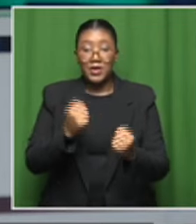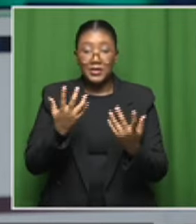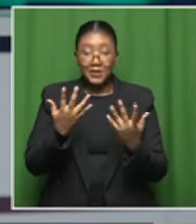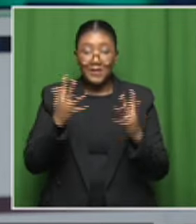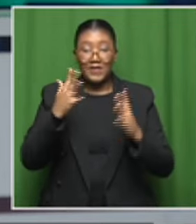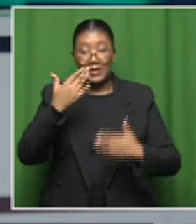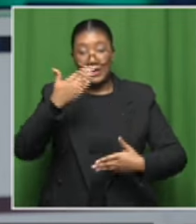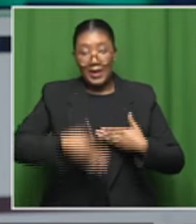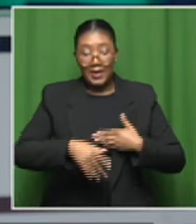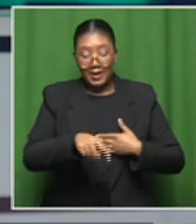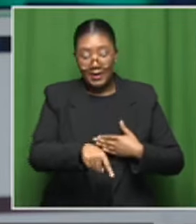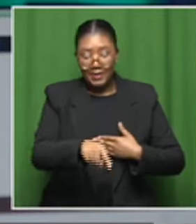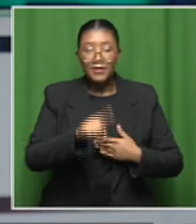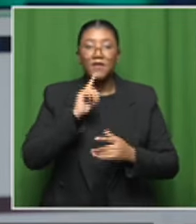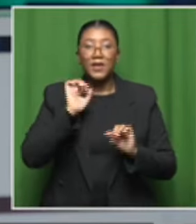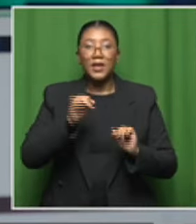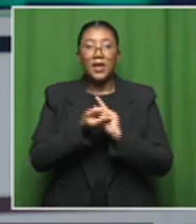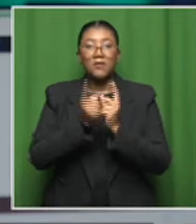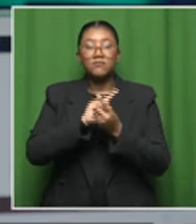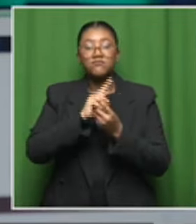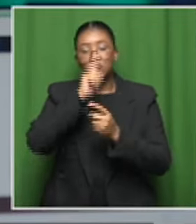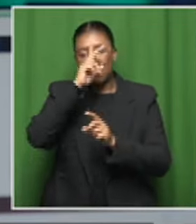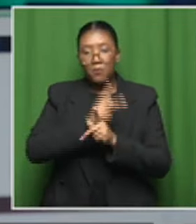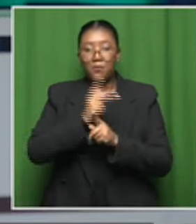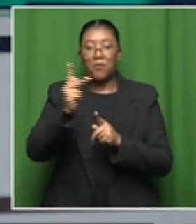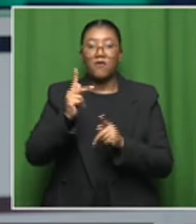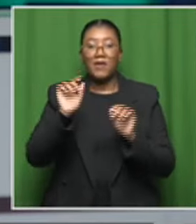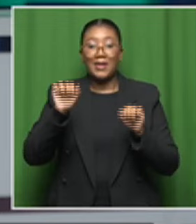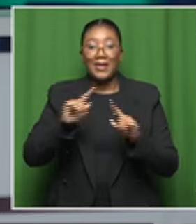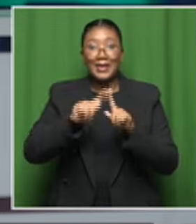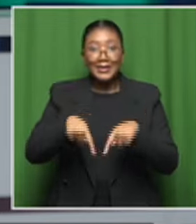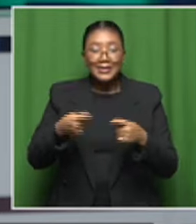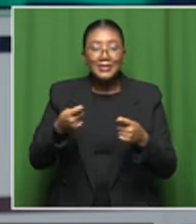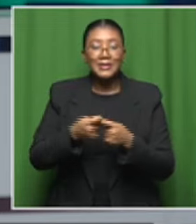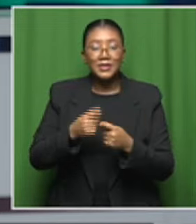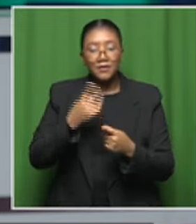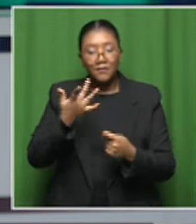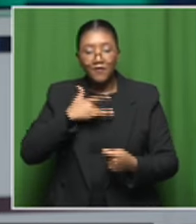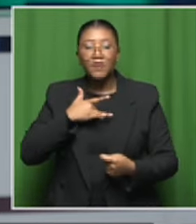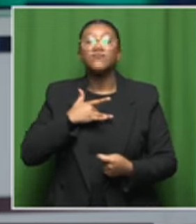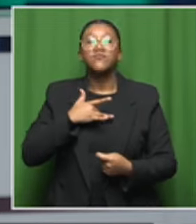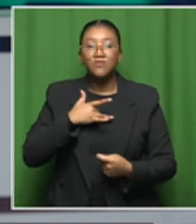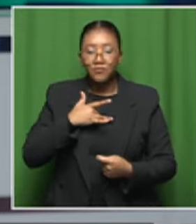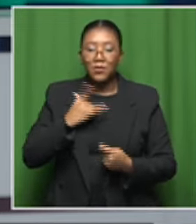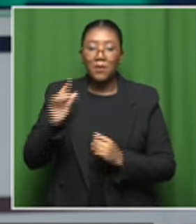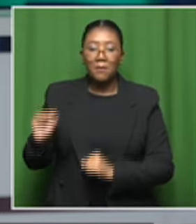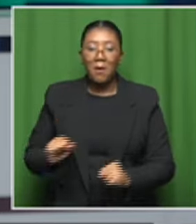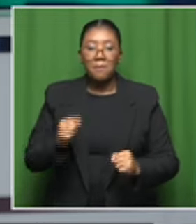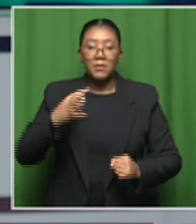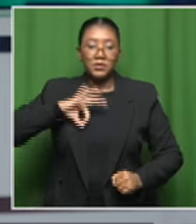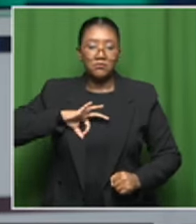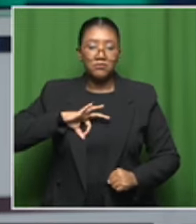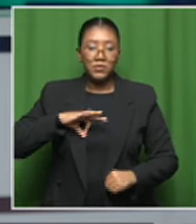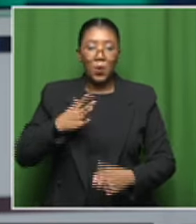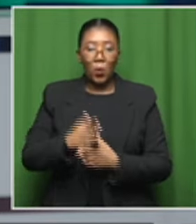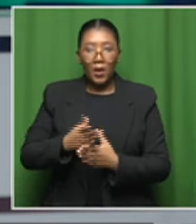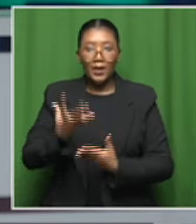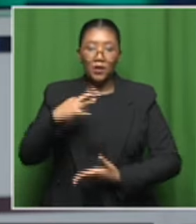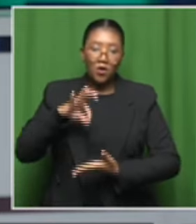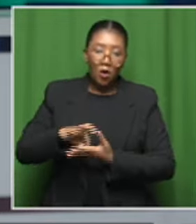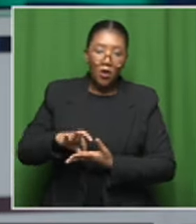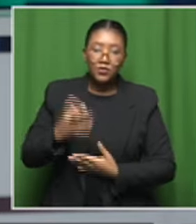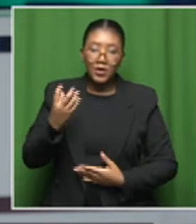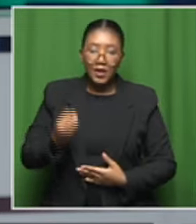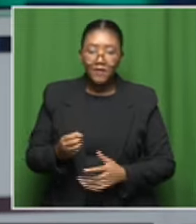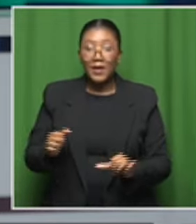professionalized, because like I said, we are taking steps to making sure that our teams are capacitated and everybody basically knows what professionalizing the